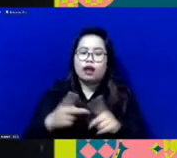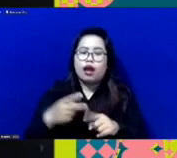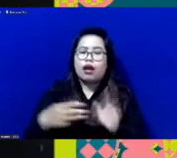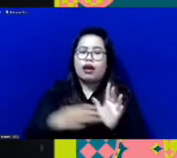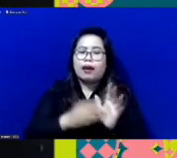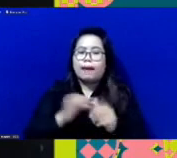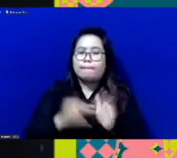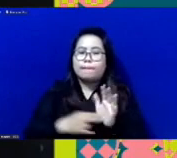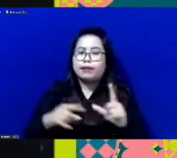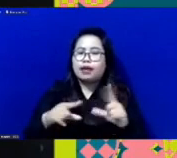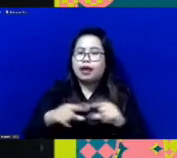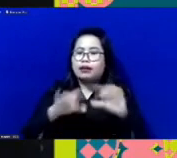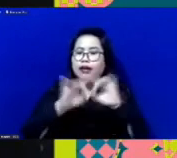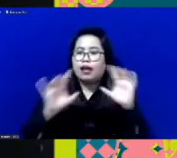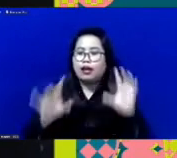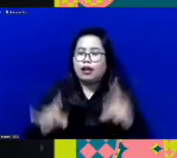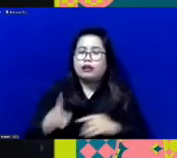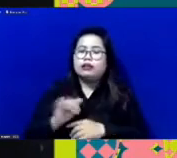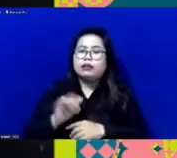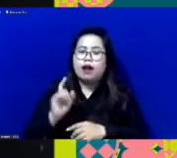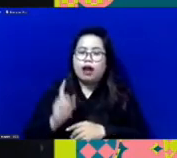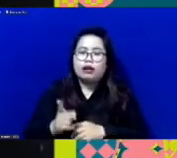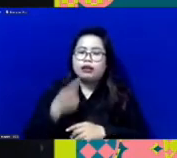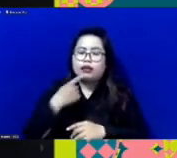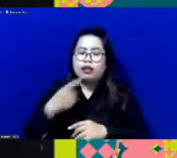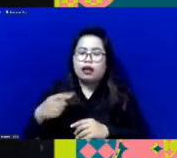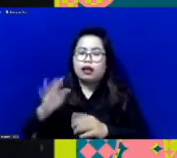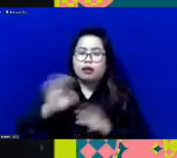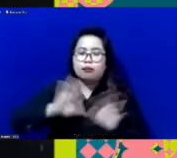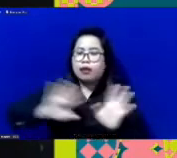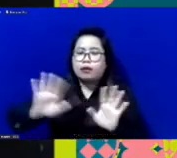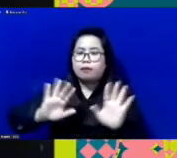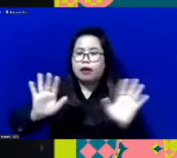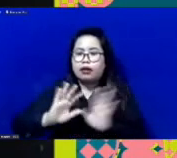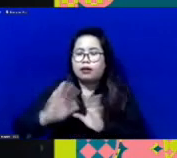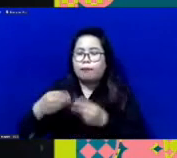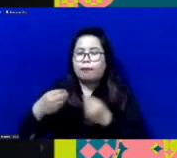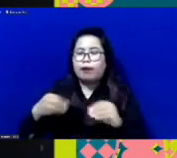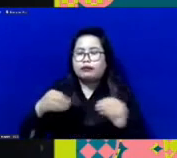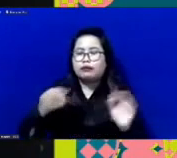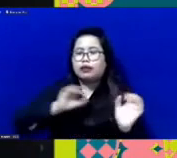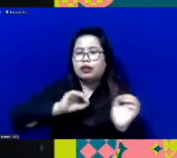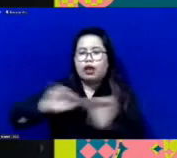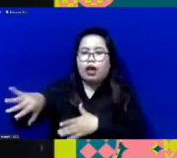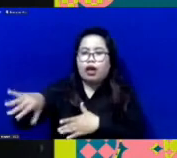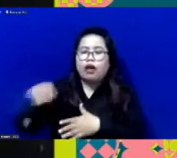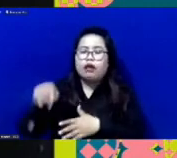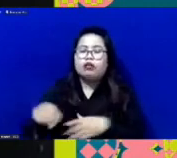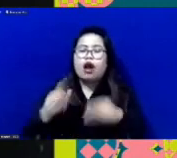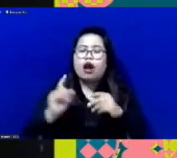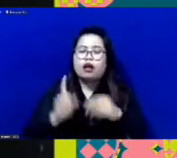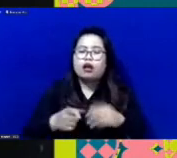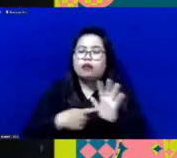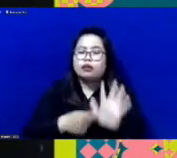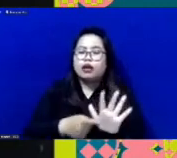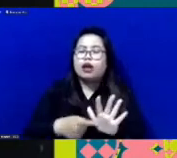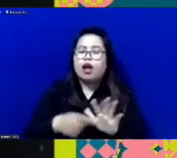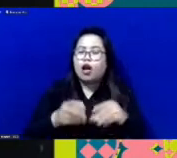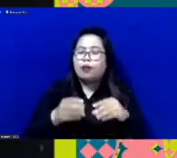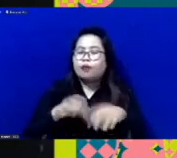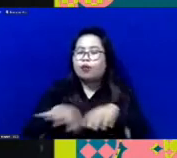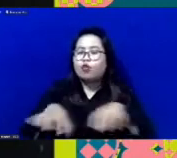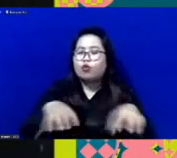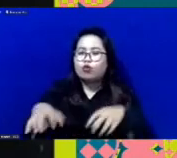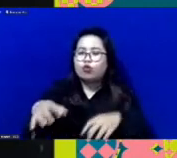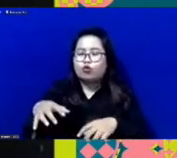Plastic Bag and Utopia, they provide a curated sustainable fashion product. And booth of V20 collaboration